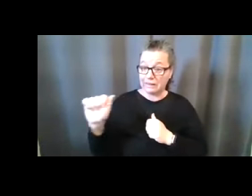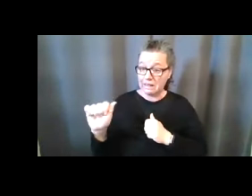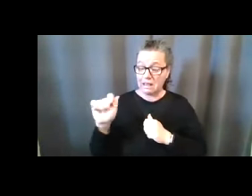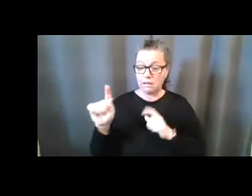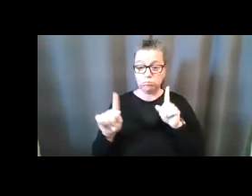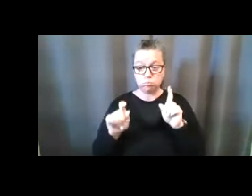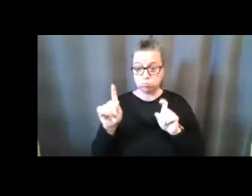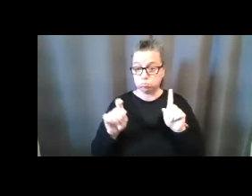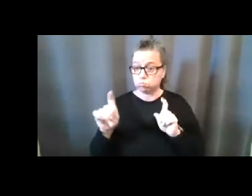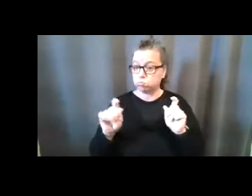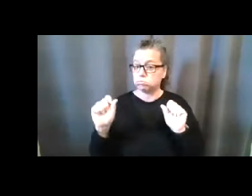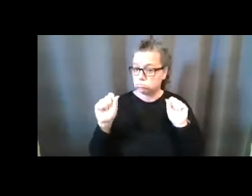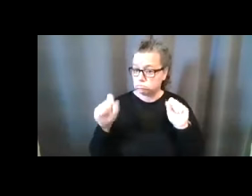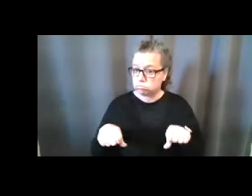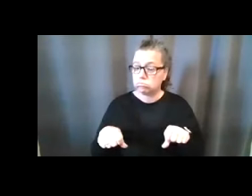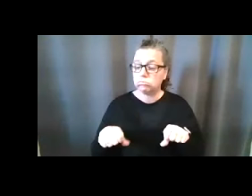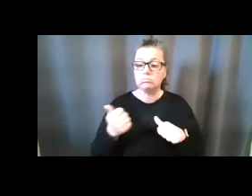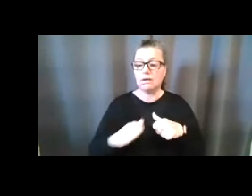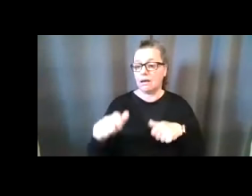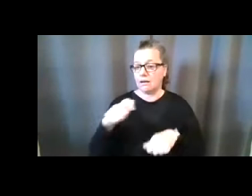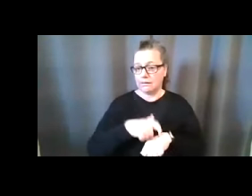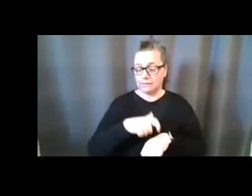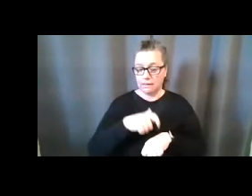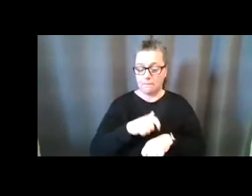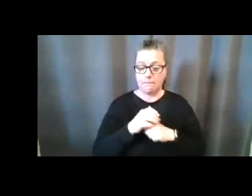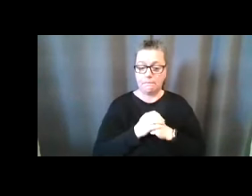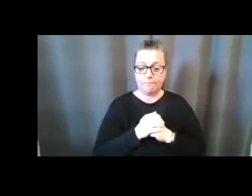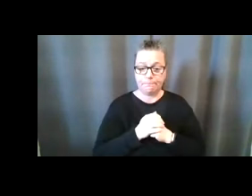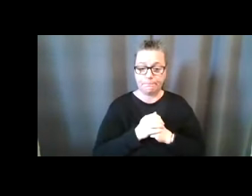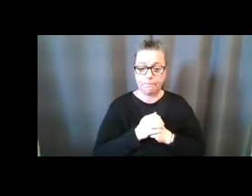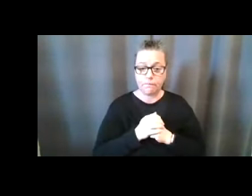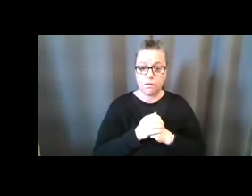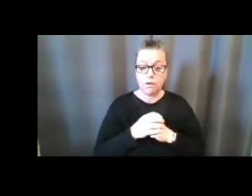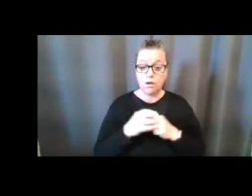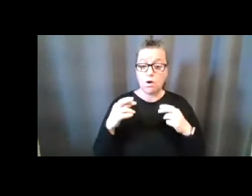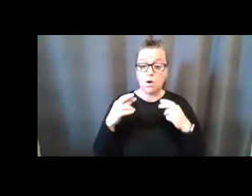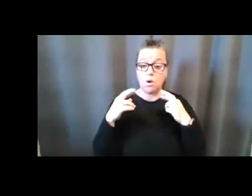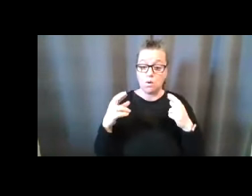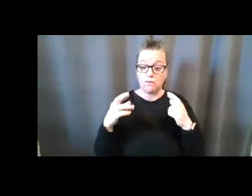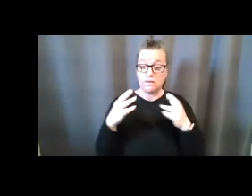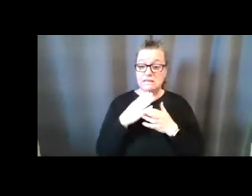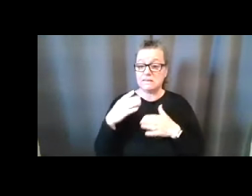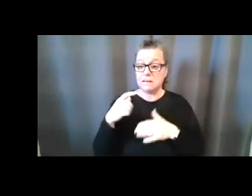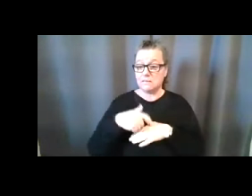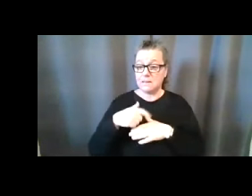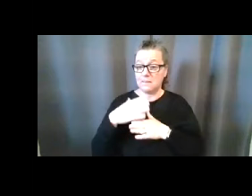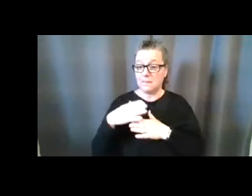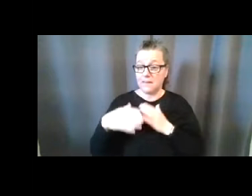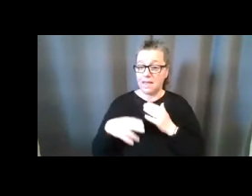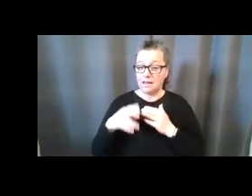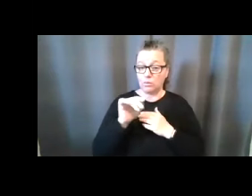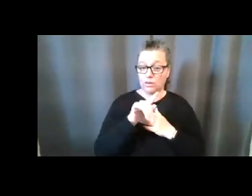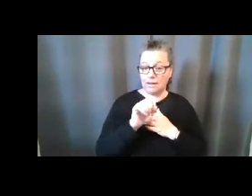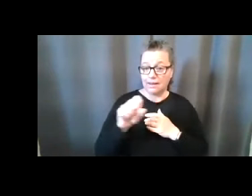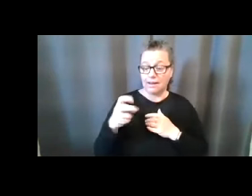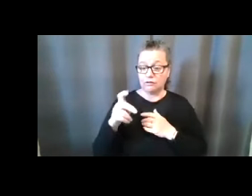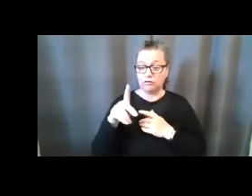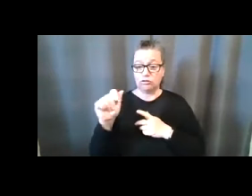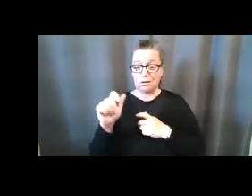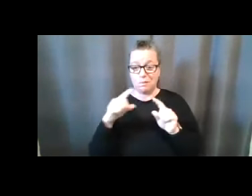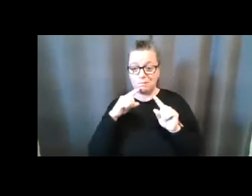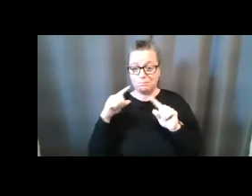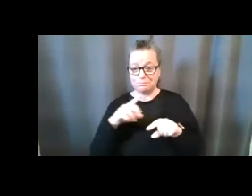questions into the Q&A feature at any time. And hopefully there'll be some time at the end of the session where Nate and Shauna can take your questions.